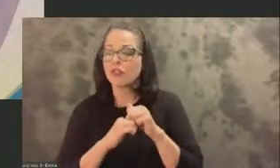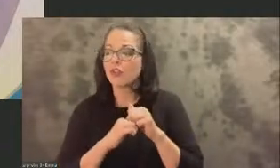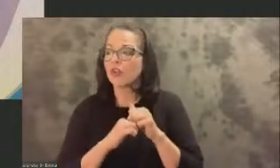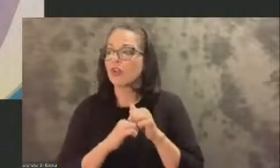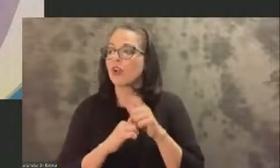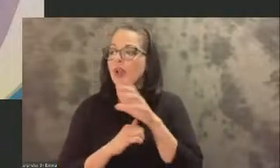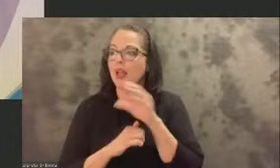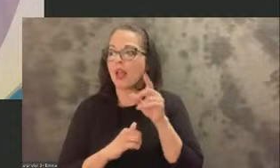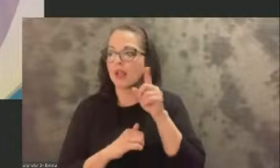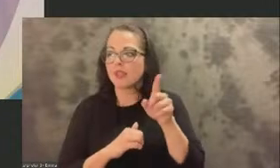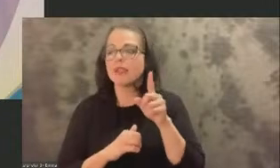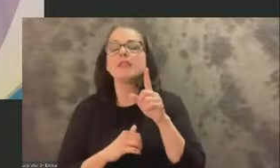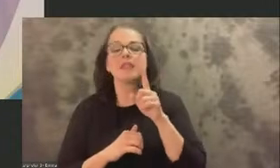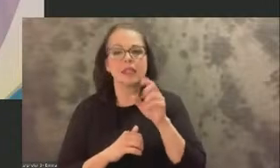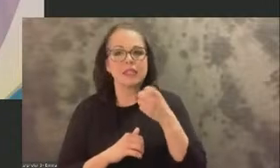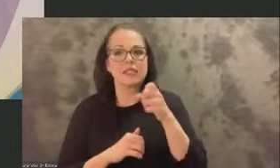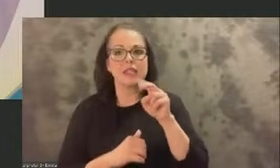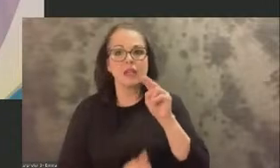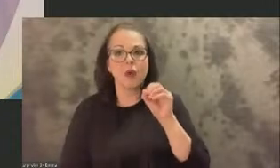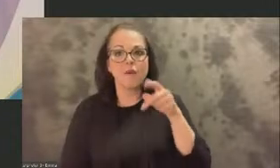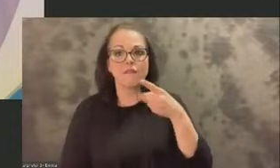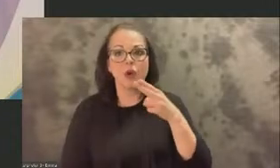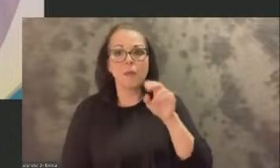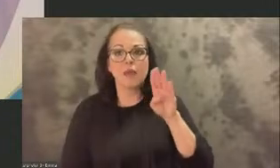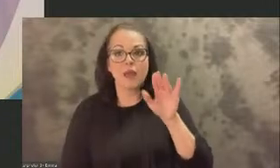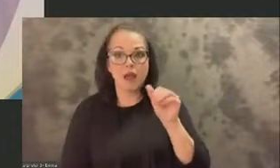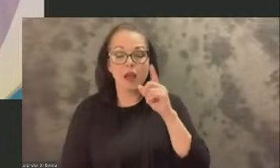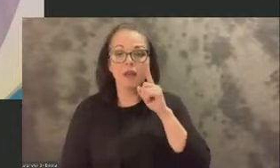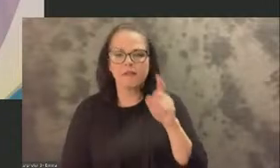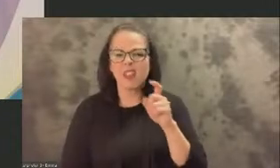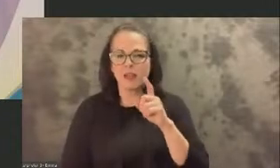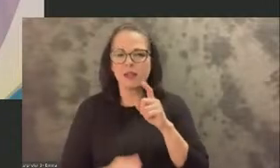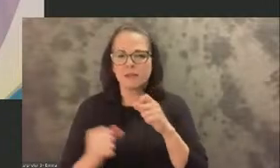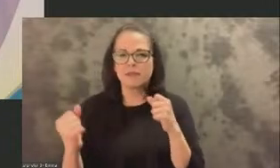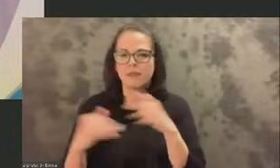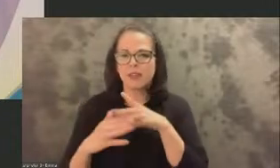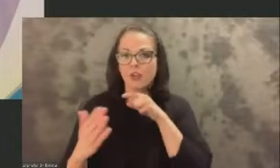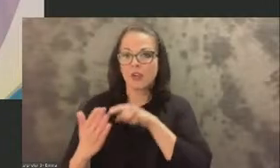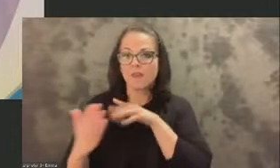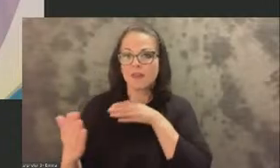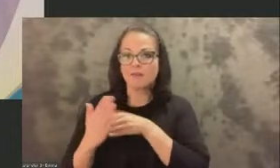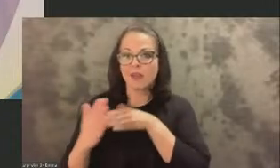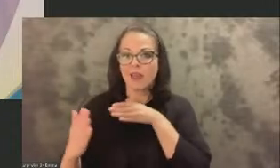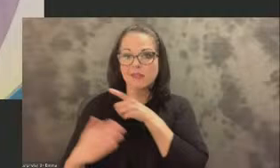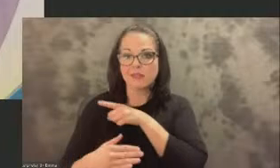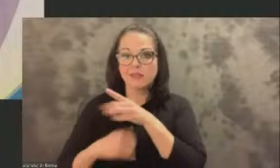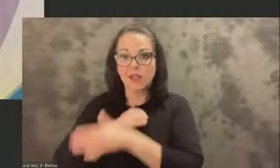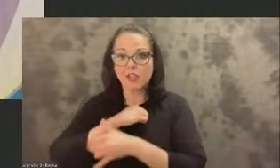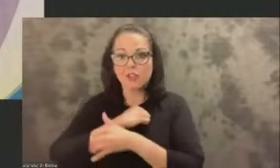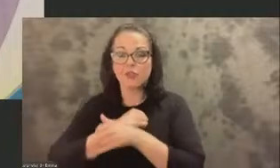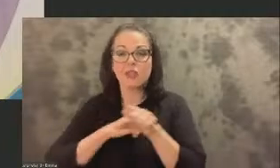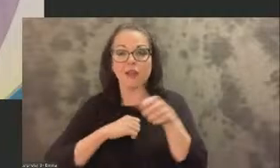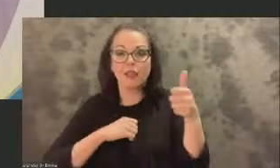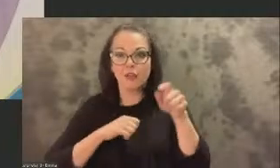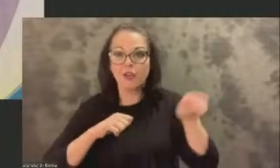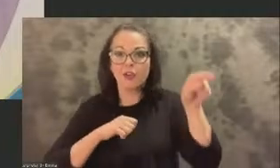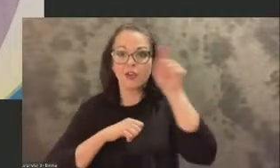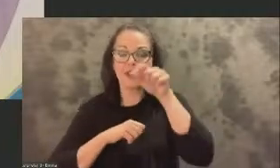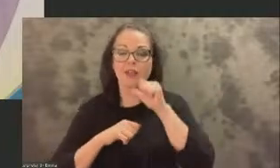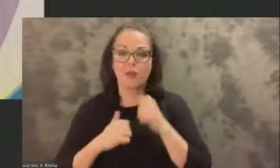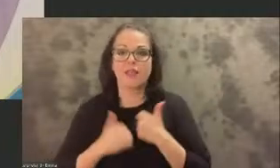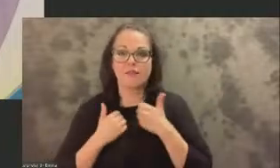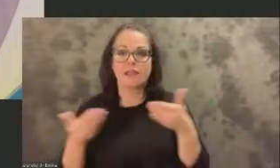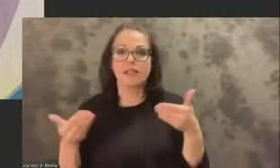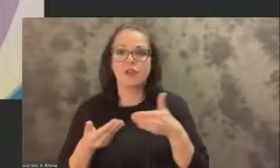and Xenophobia Subcommittee. I'd like to call upon Hye-Young Yoon